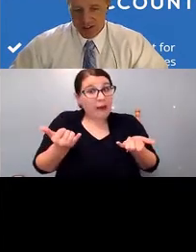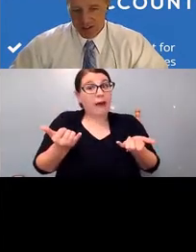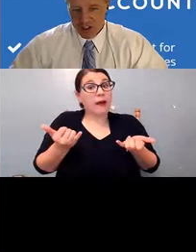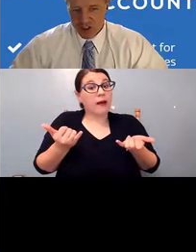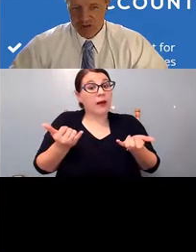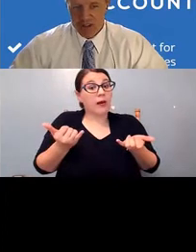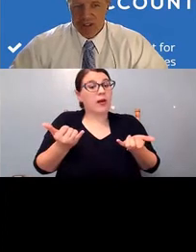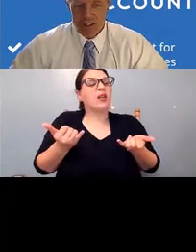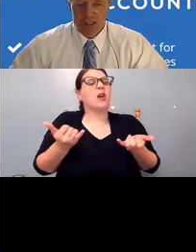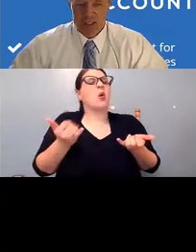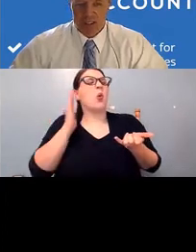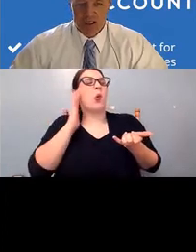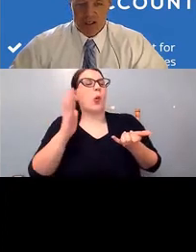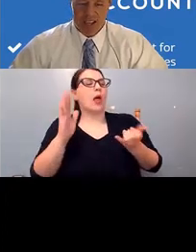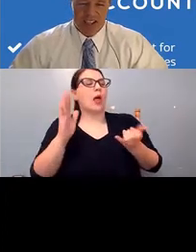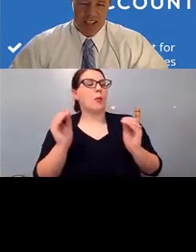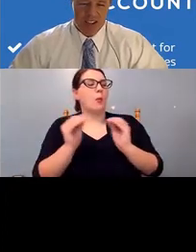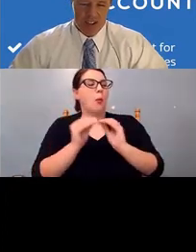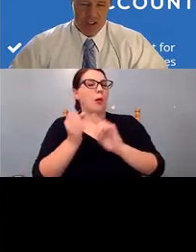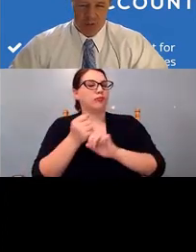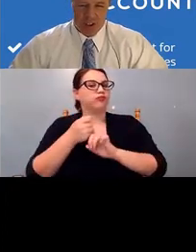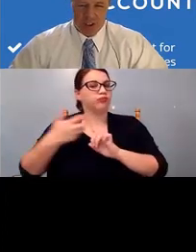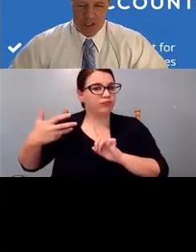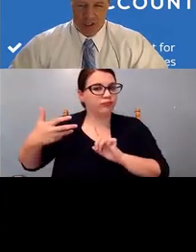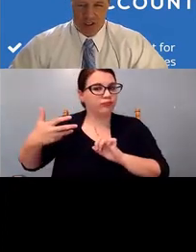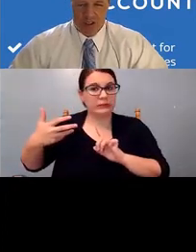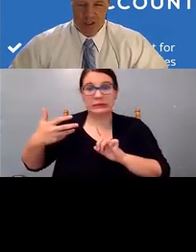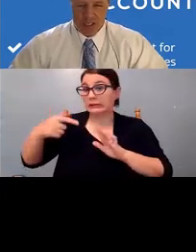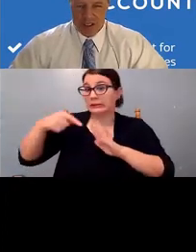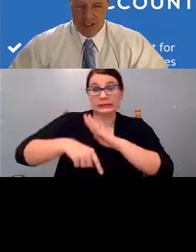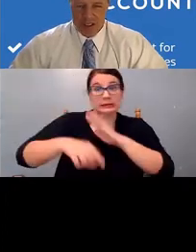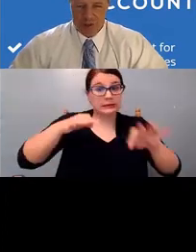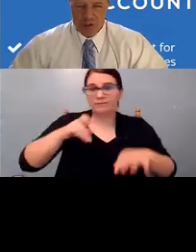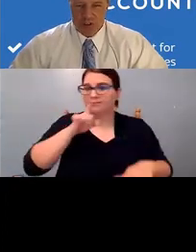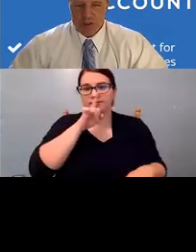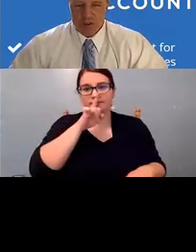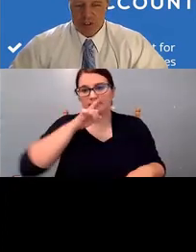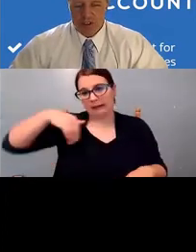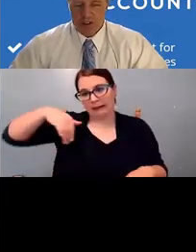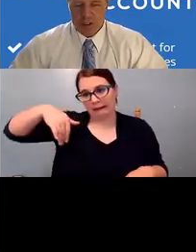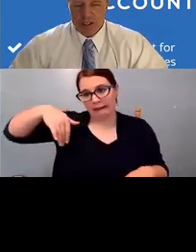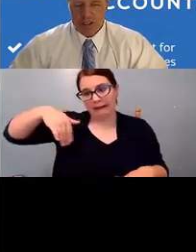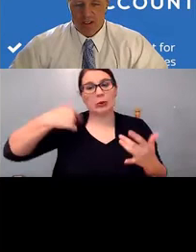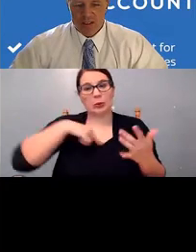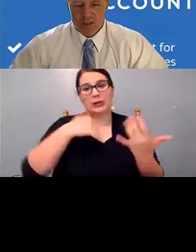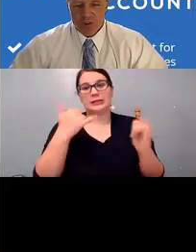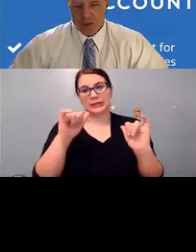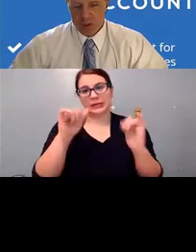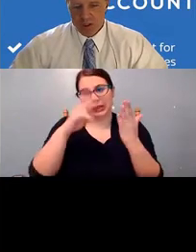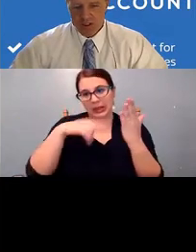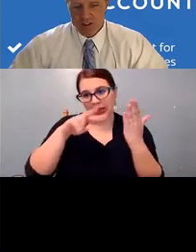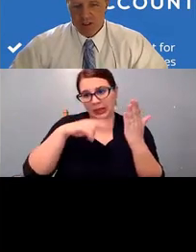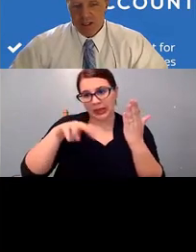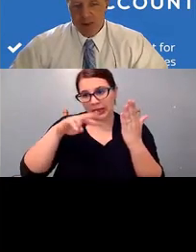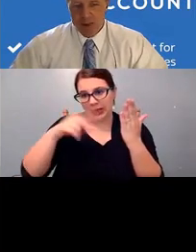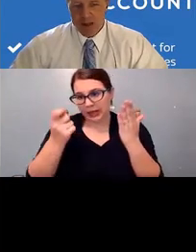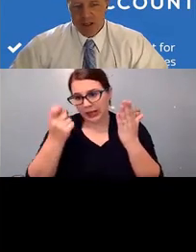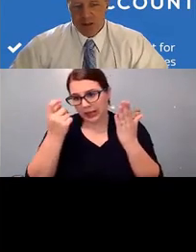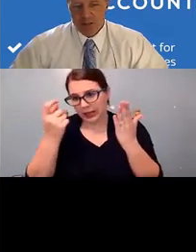this definition. Can't get into too much detail here yet because we're still trying to understand some